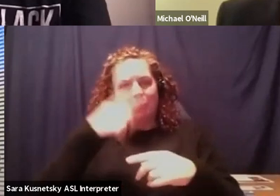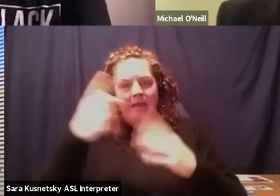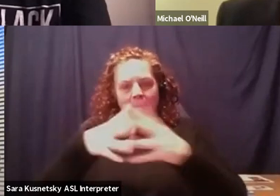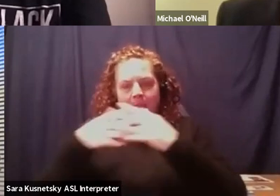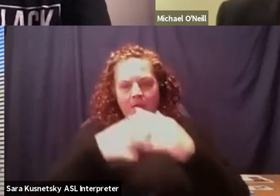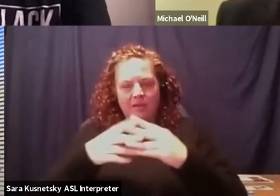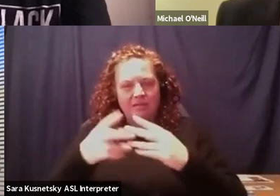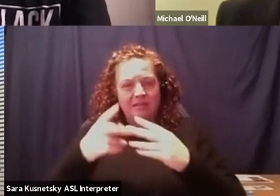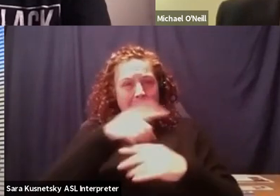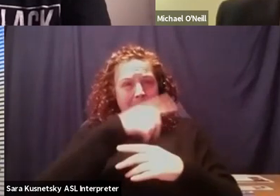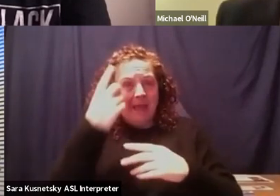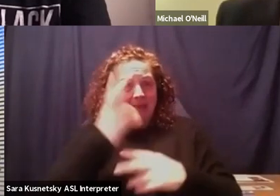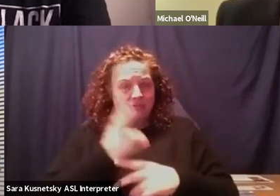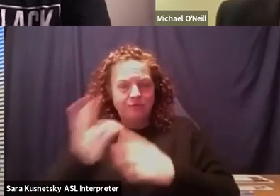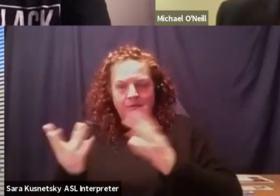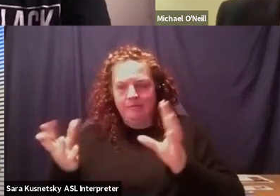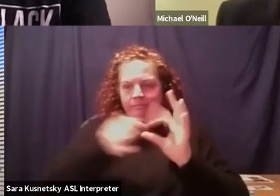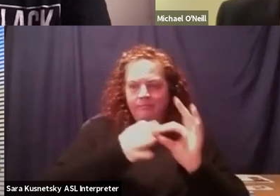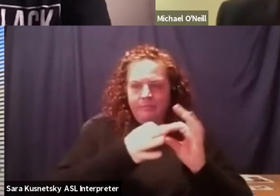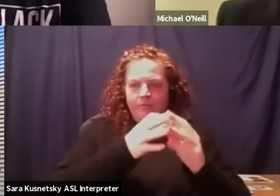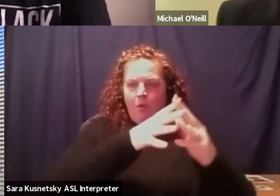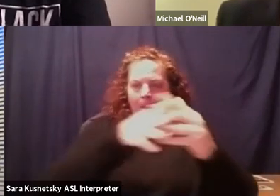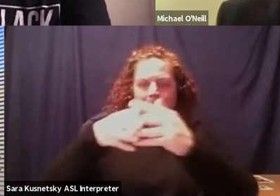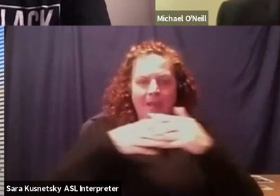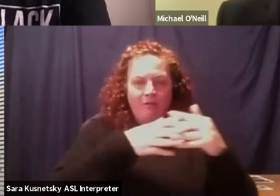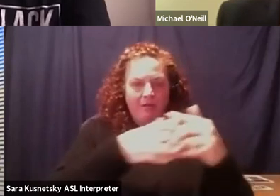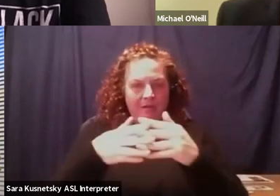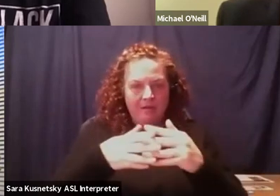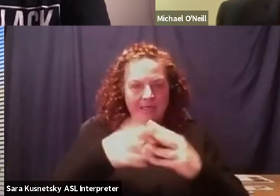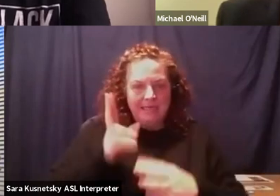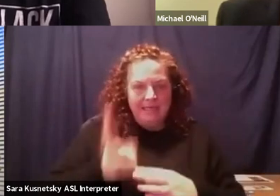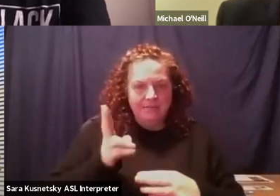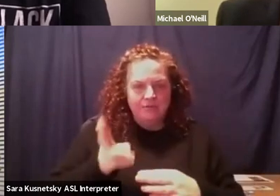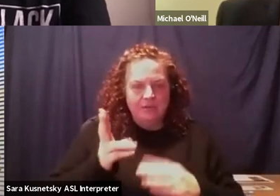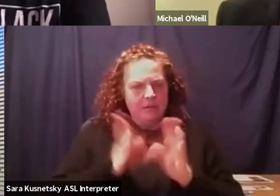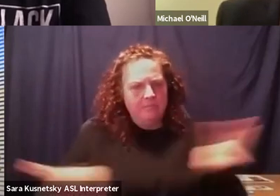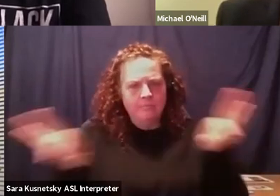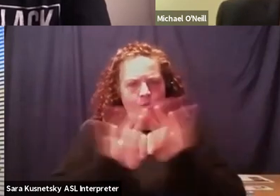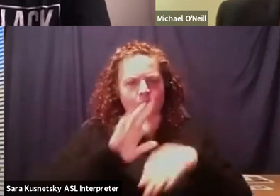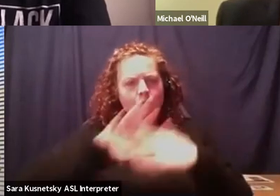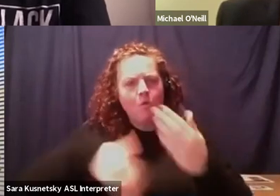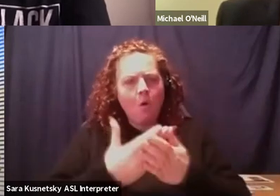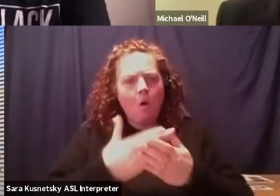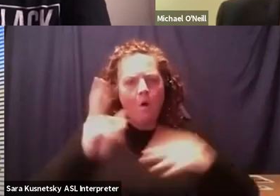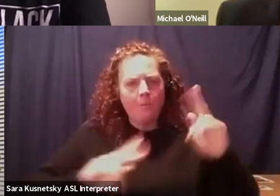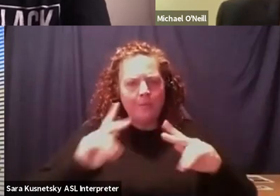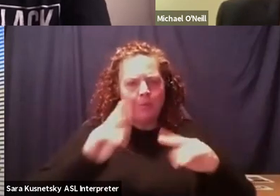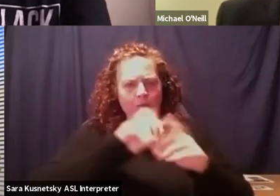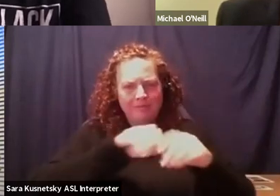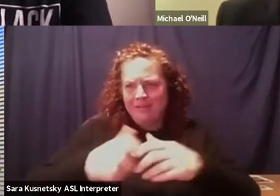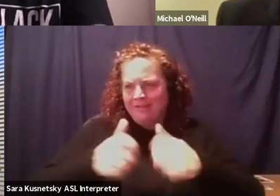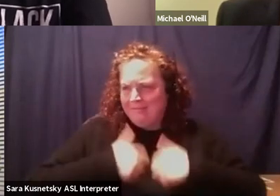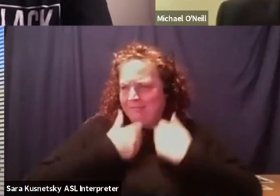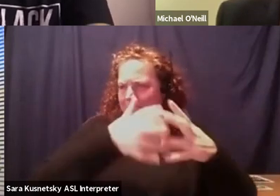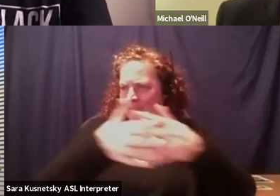history. And it's important for all Americans to know, learn about, and understand that. I believe that we need to make